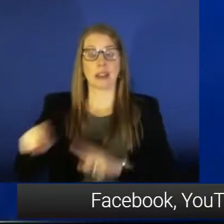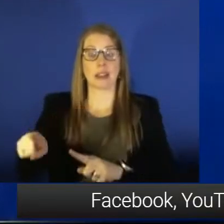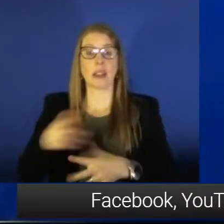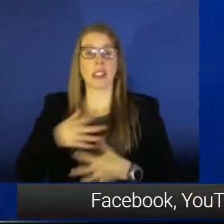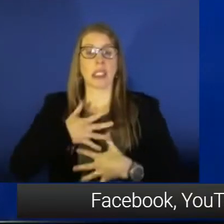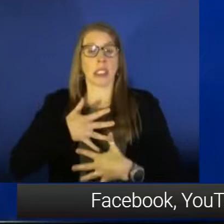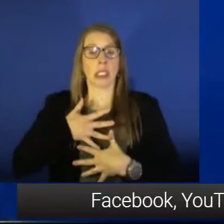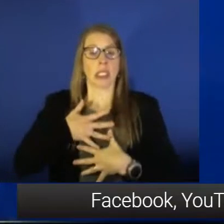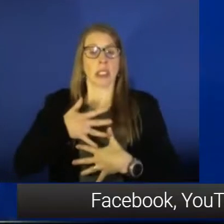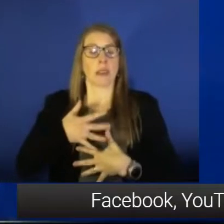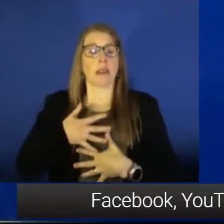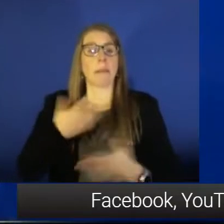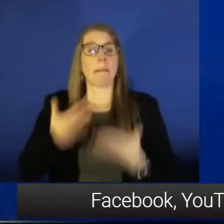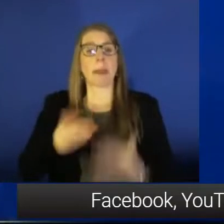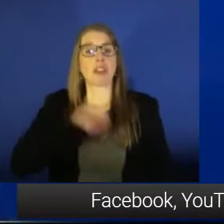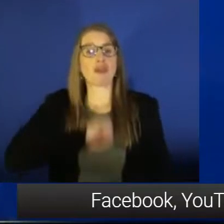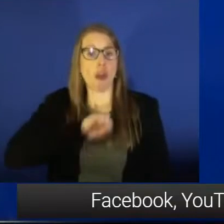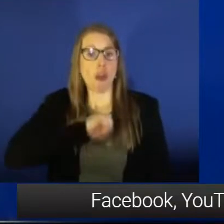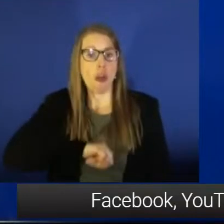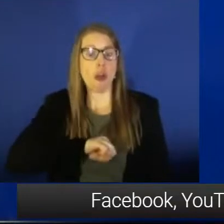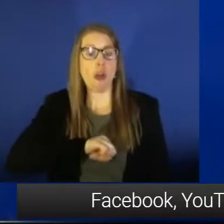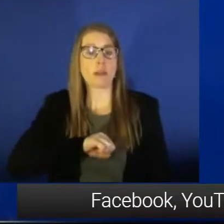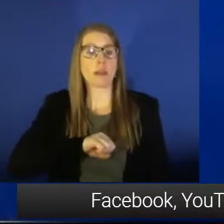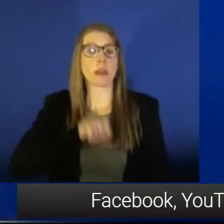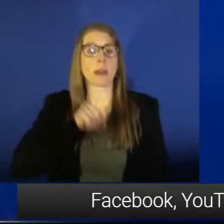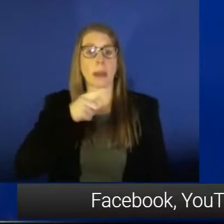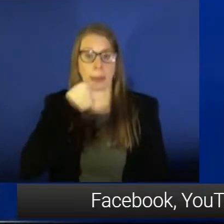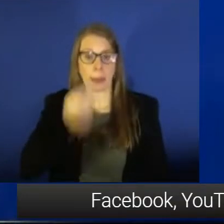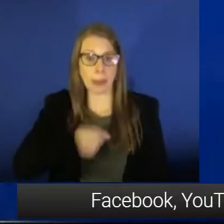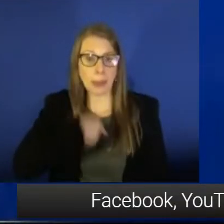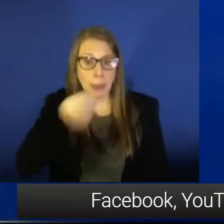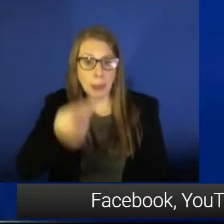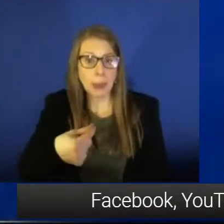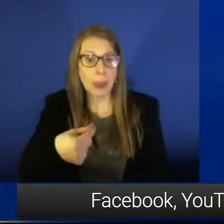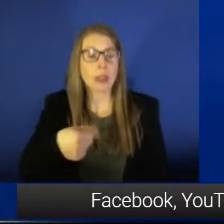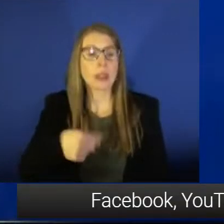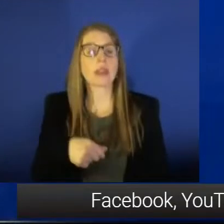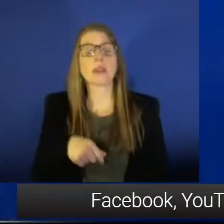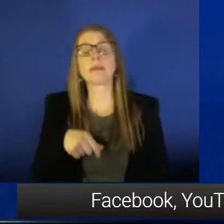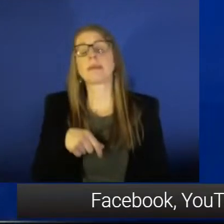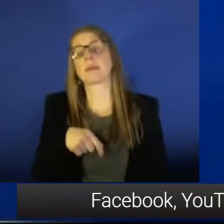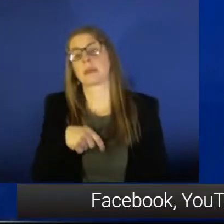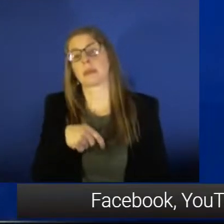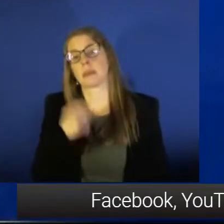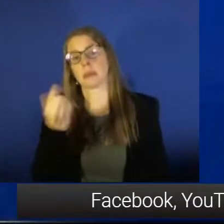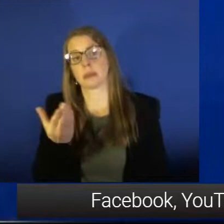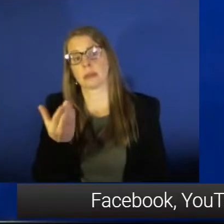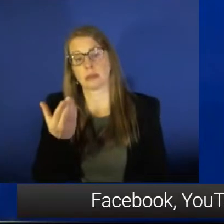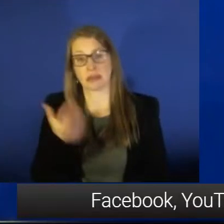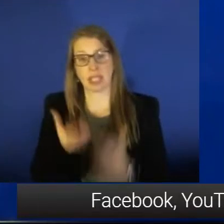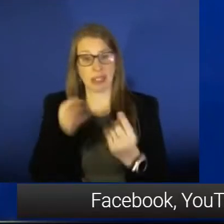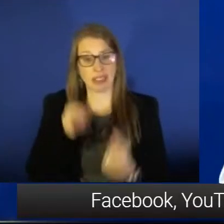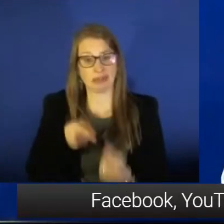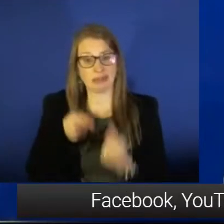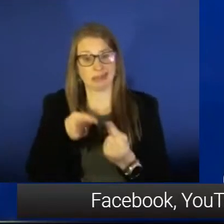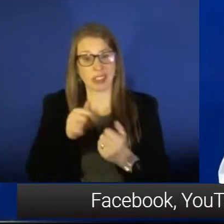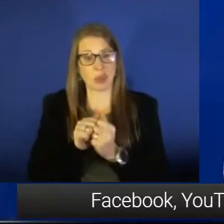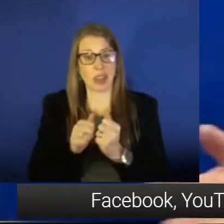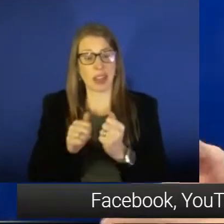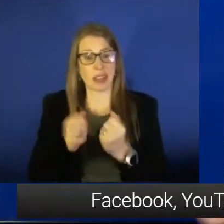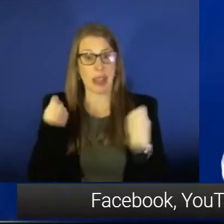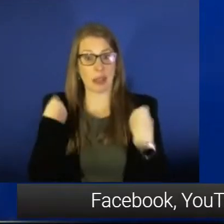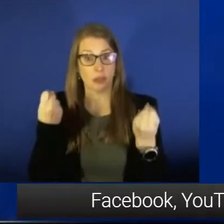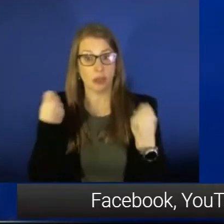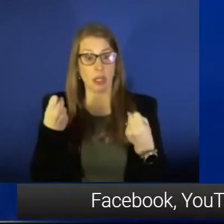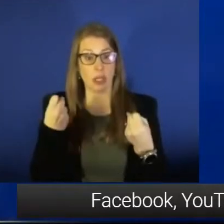cough, you may have a little bit more mucus production, and you may find that you have a little bit more trouble with exercise. And that's when you go to say, okay, to your allergist or